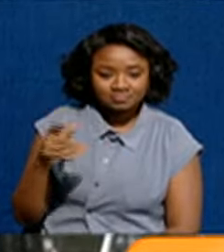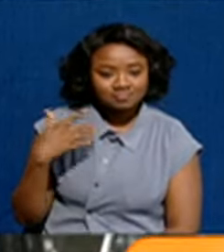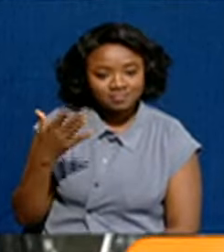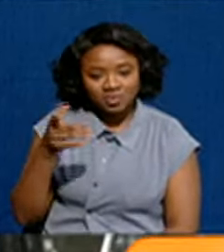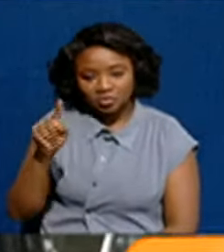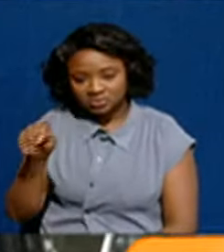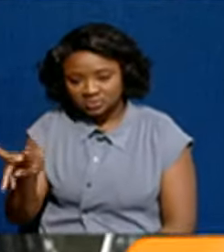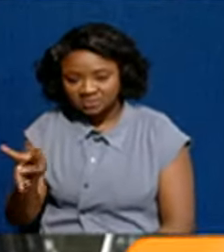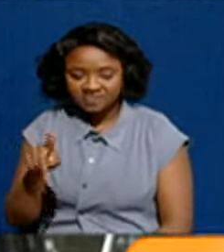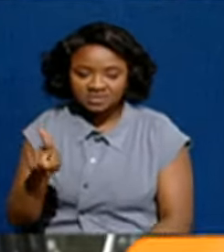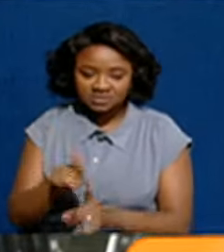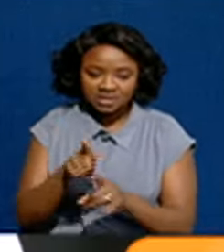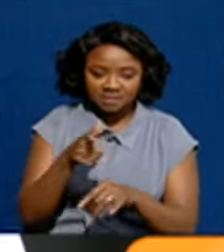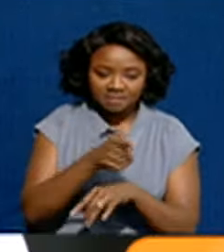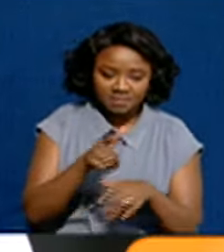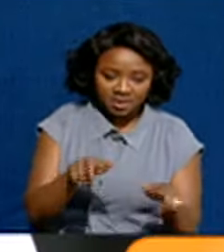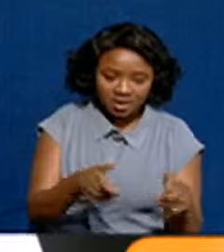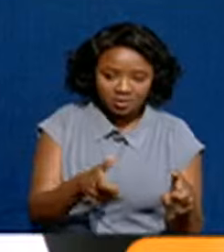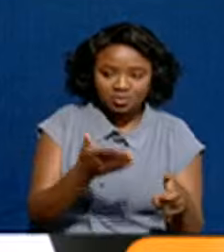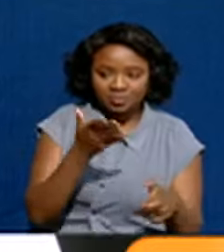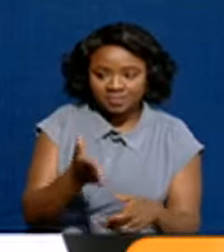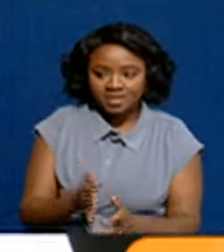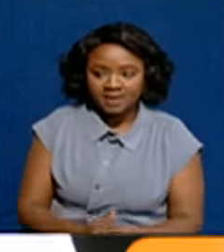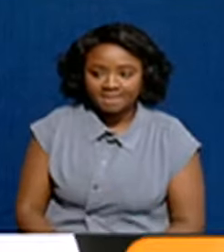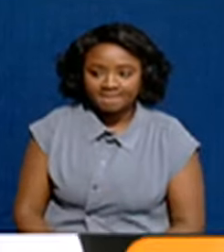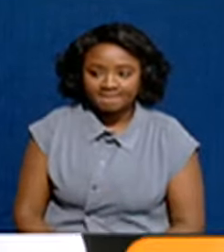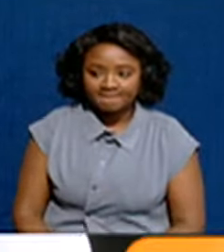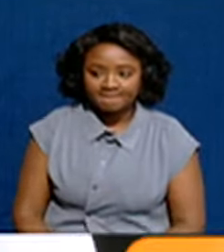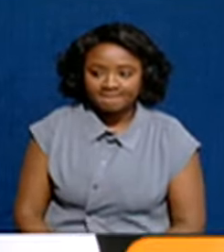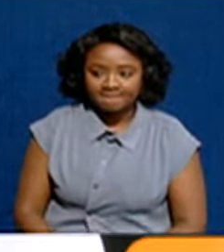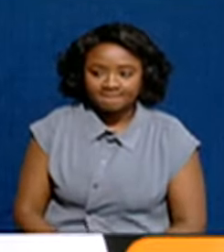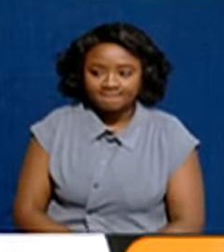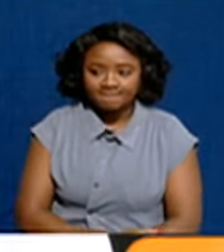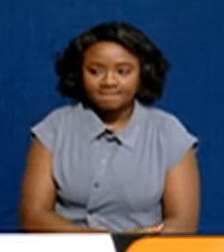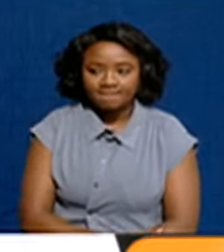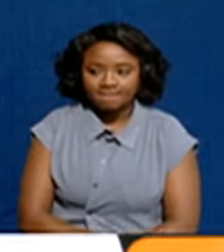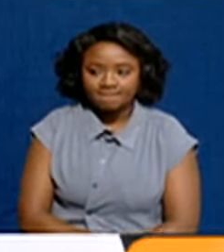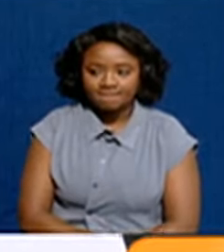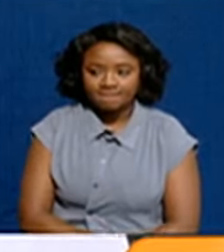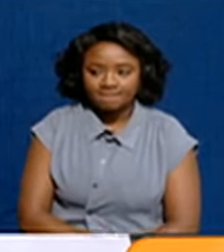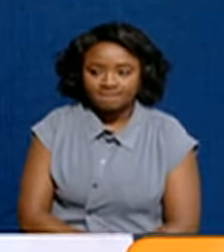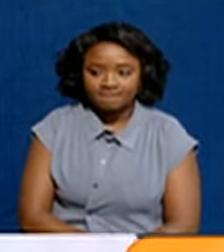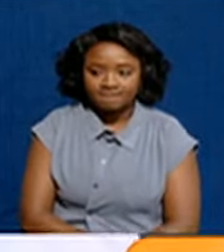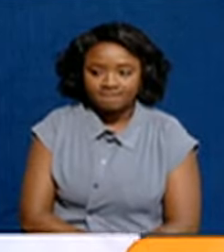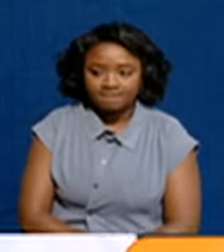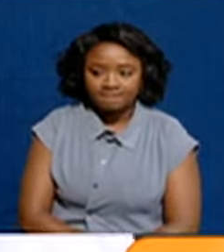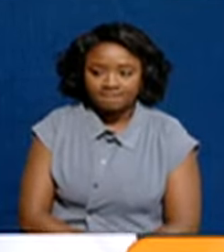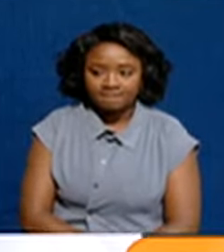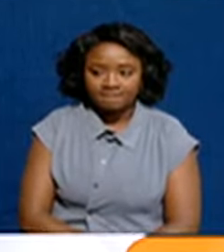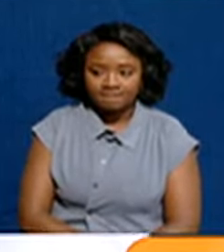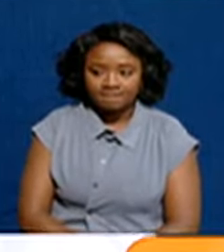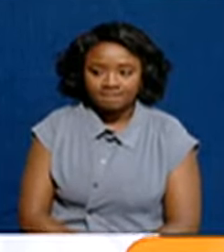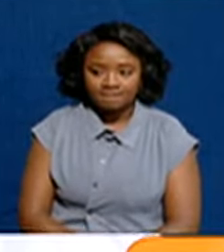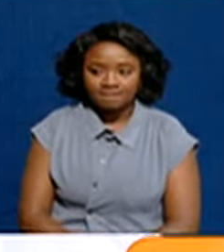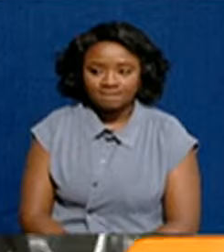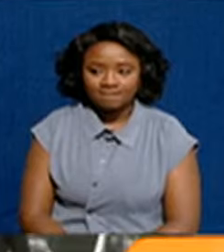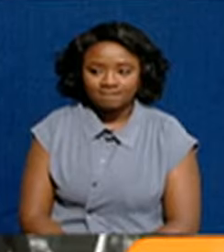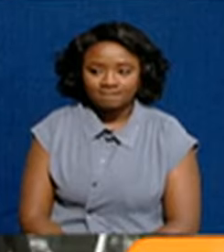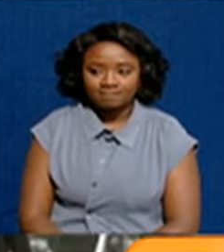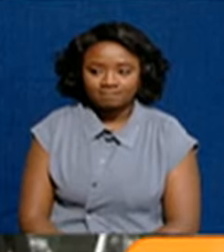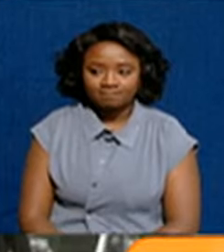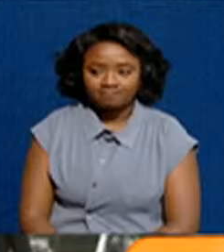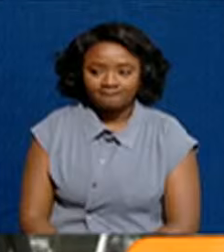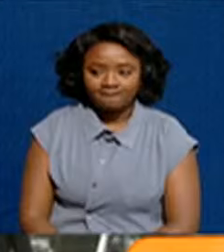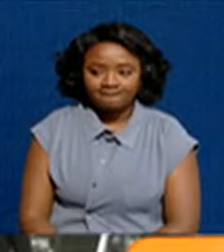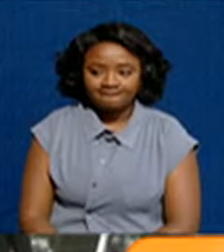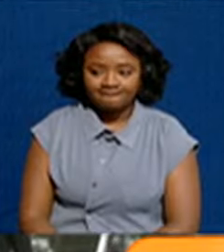television and radio platforms. I've loved, I've laughed and cried.